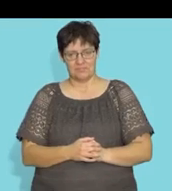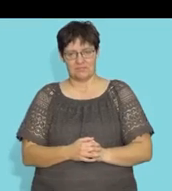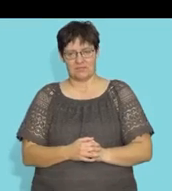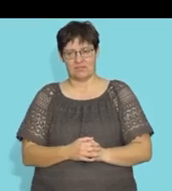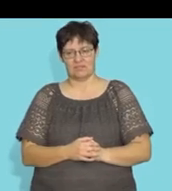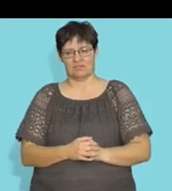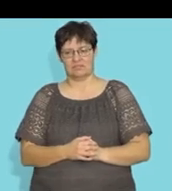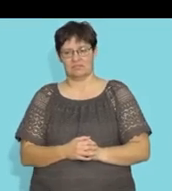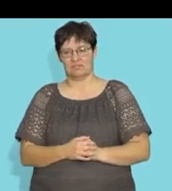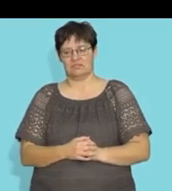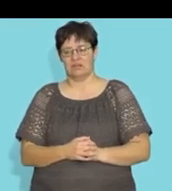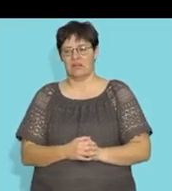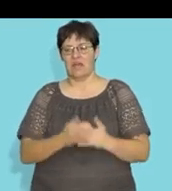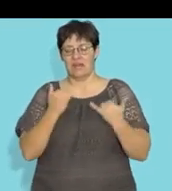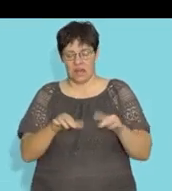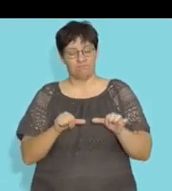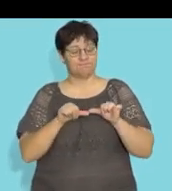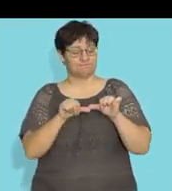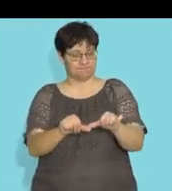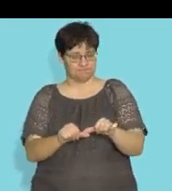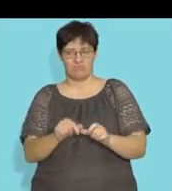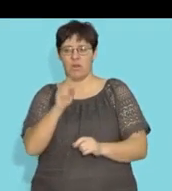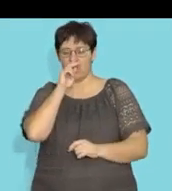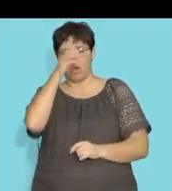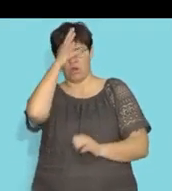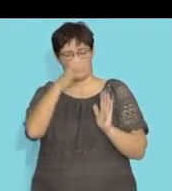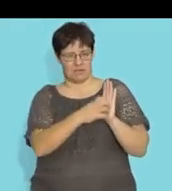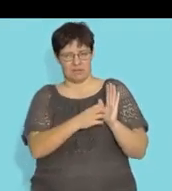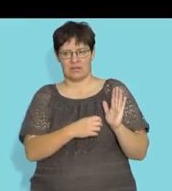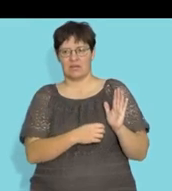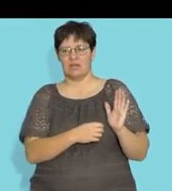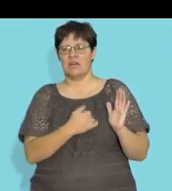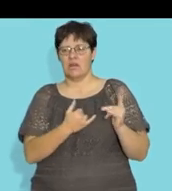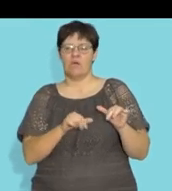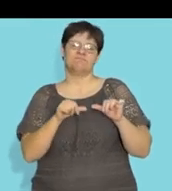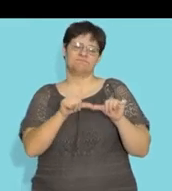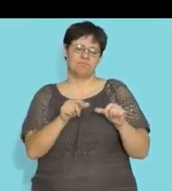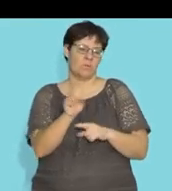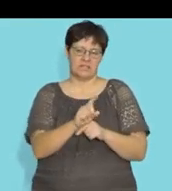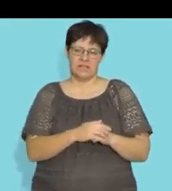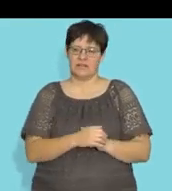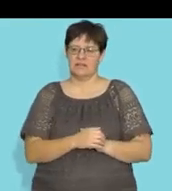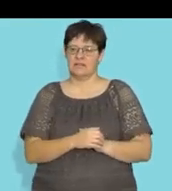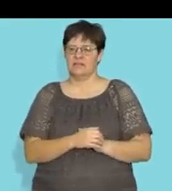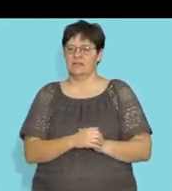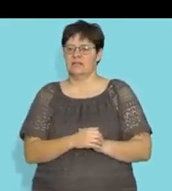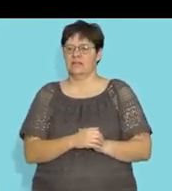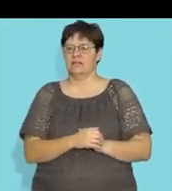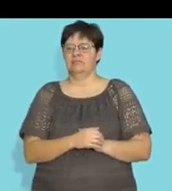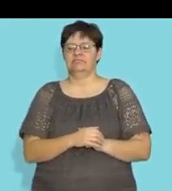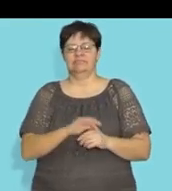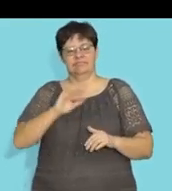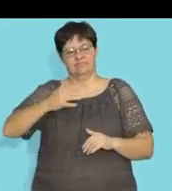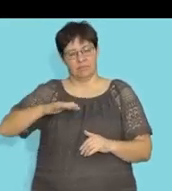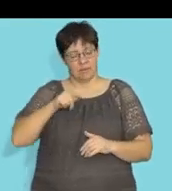Right. We would like to go on, if we look at the concept map, I would like to go on with our